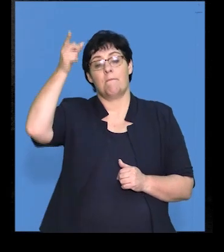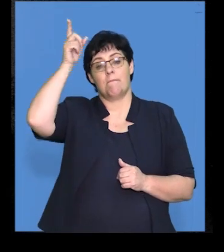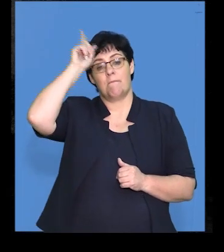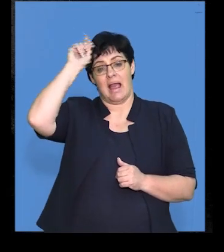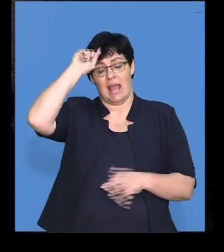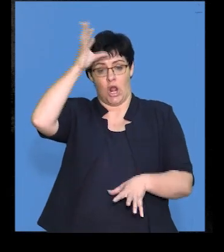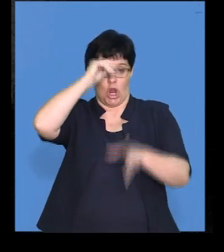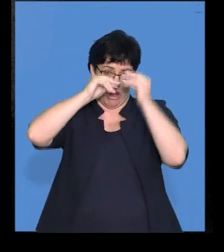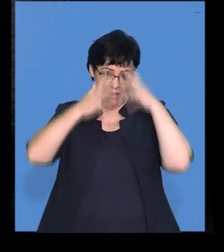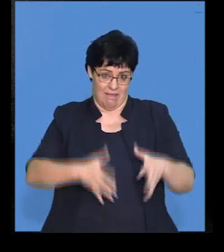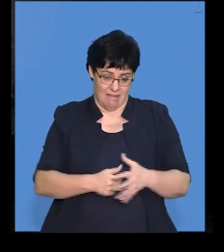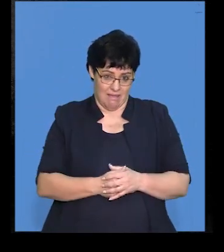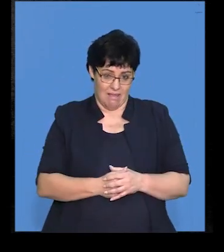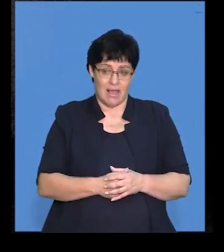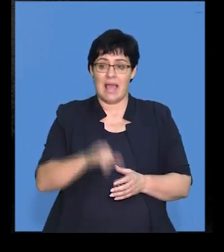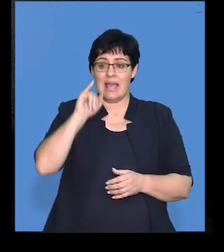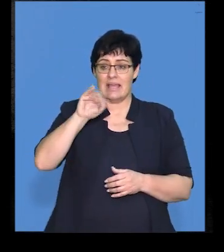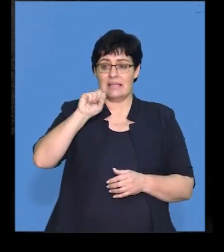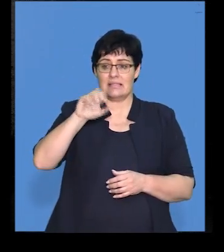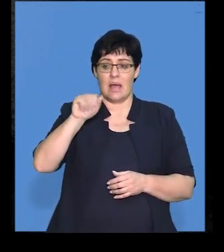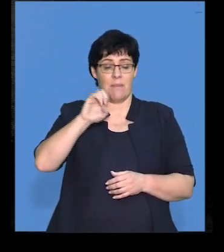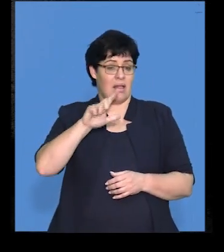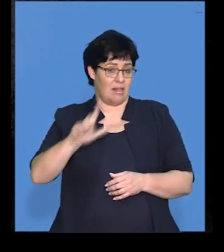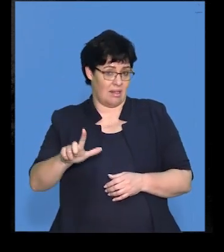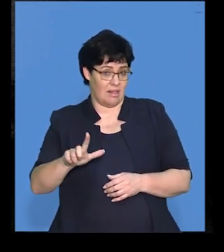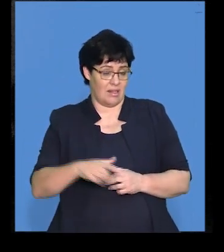black learner and Isabel